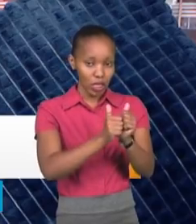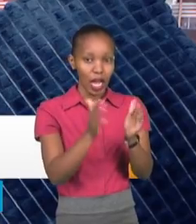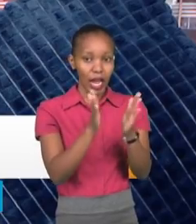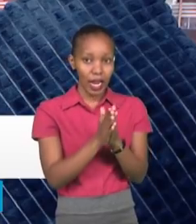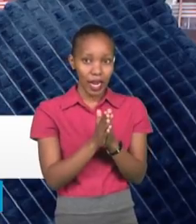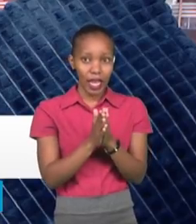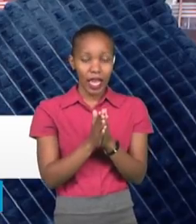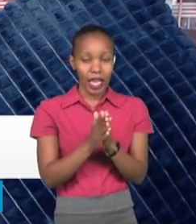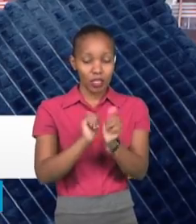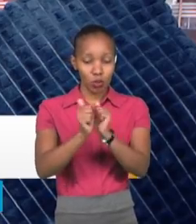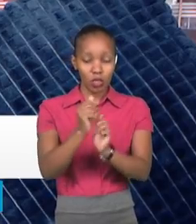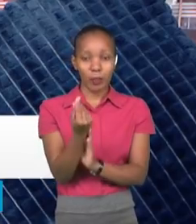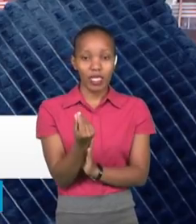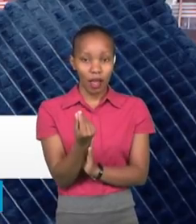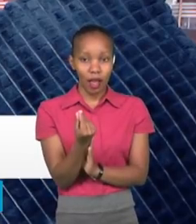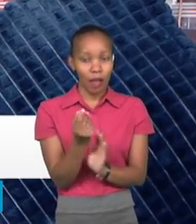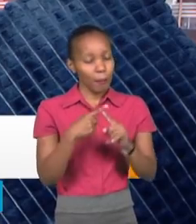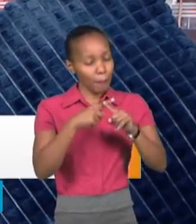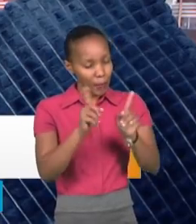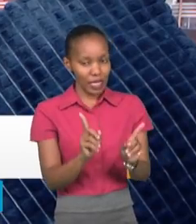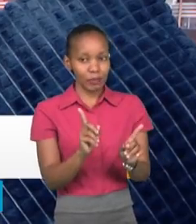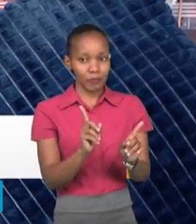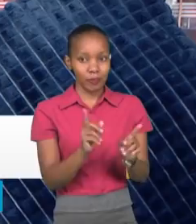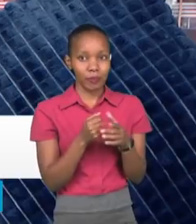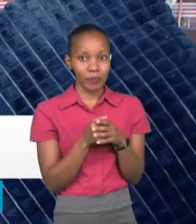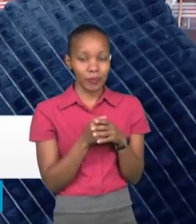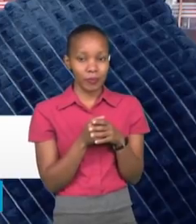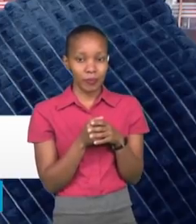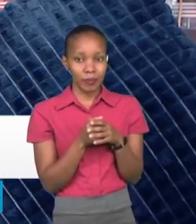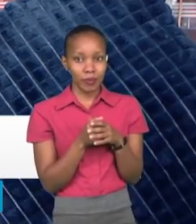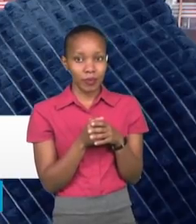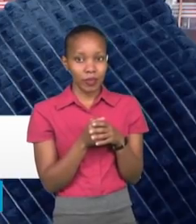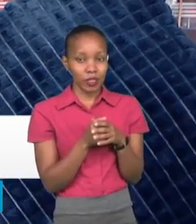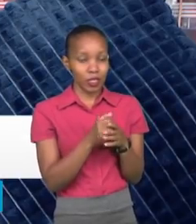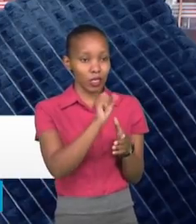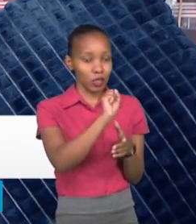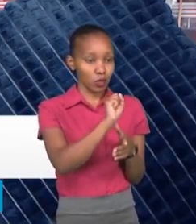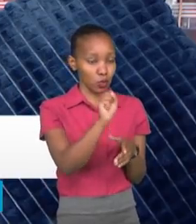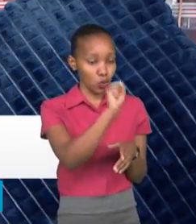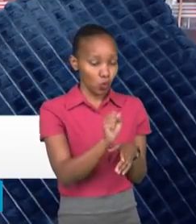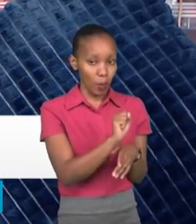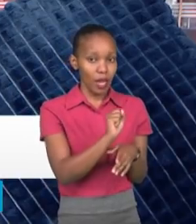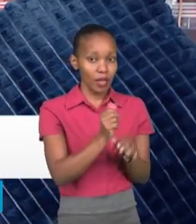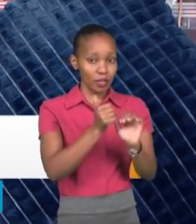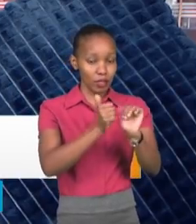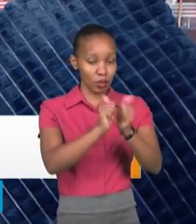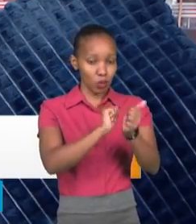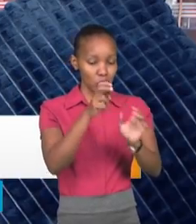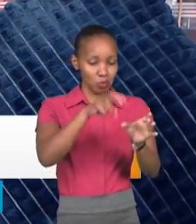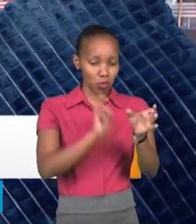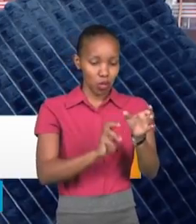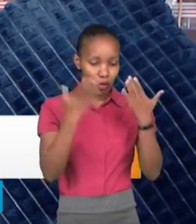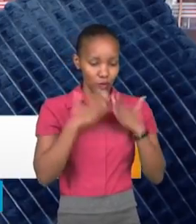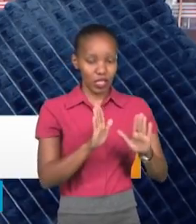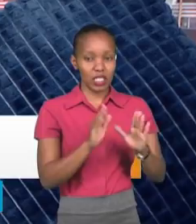and SportPesa. Mm-hmm. But unfortunately, the SuperSport pulled out. Yeah, yeah. Then a big distraction, yes.